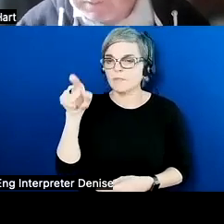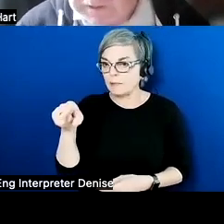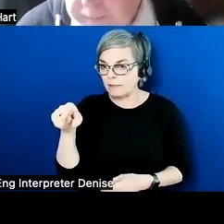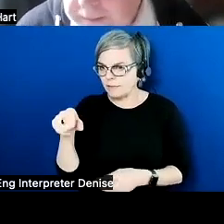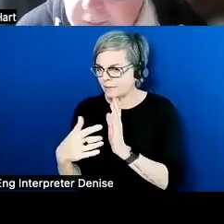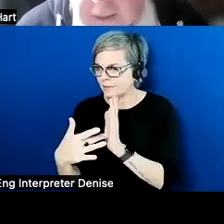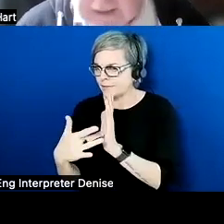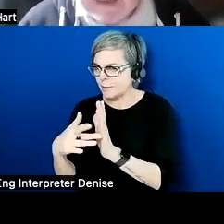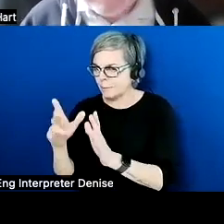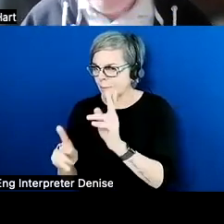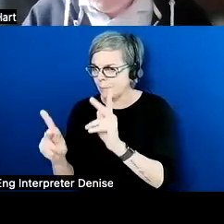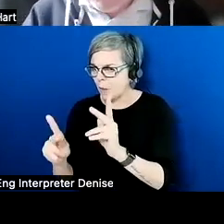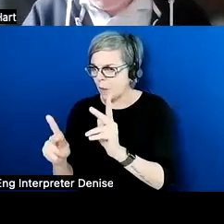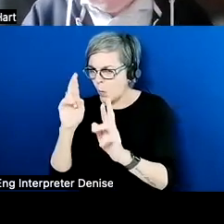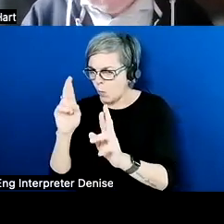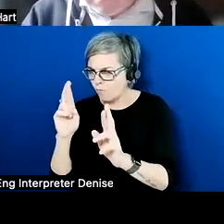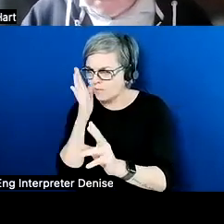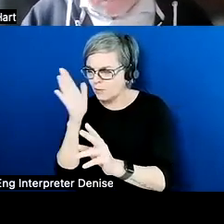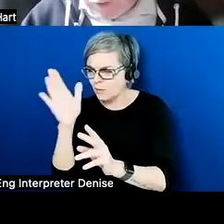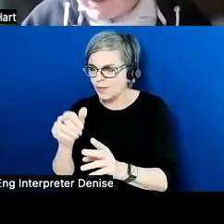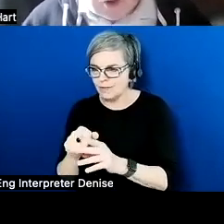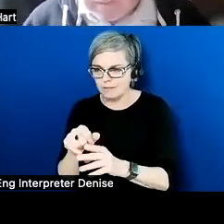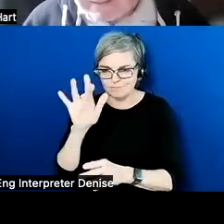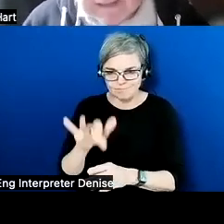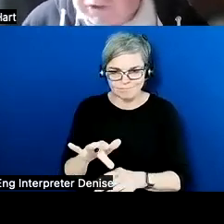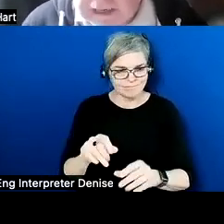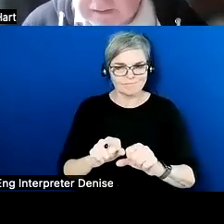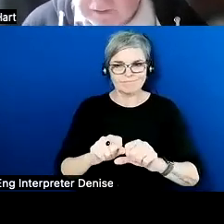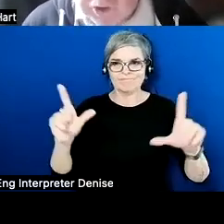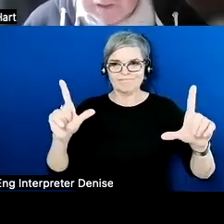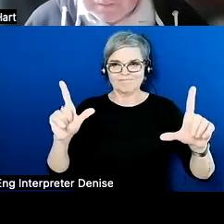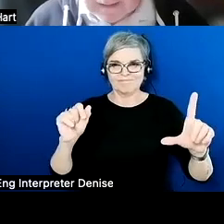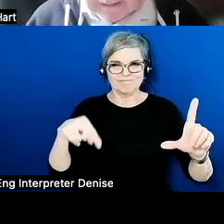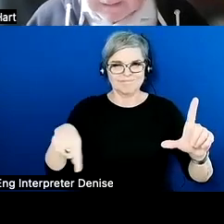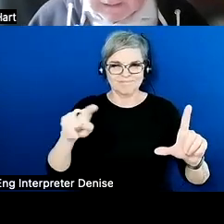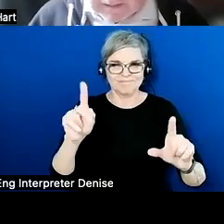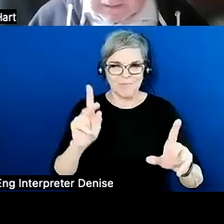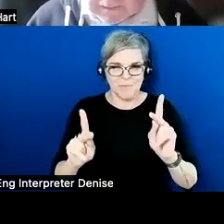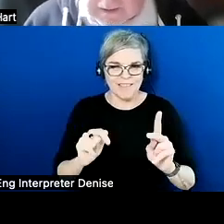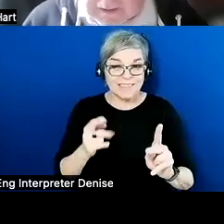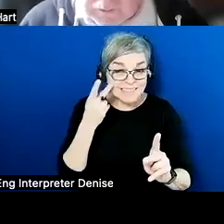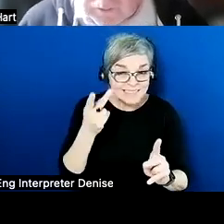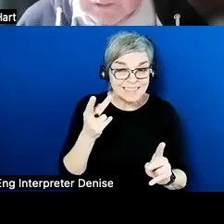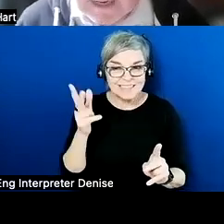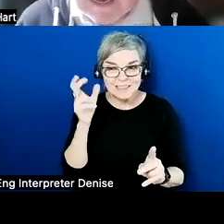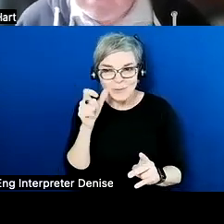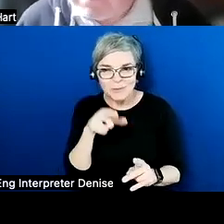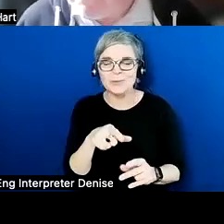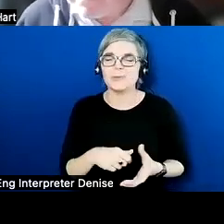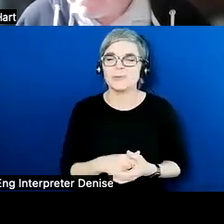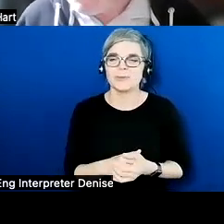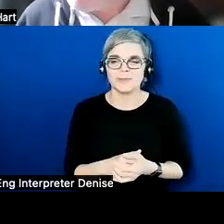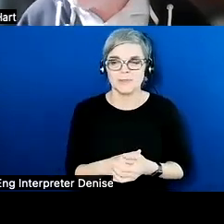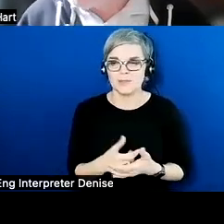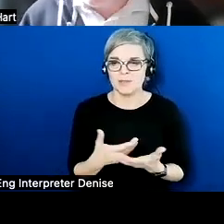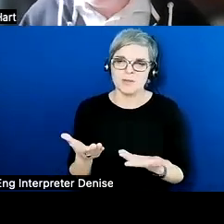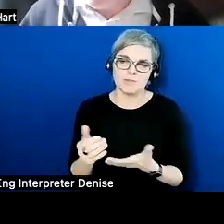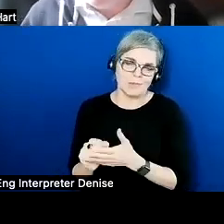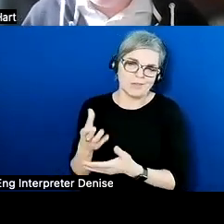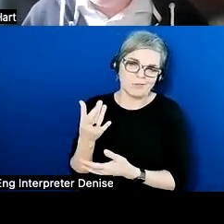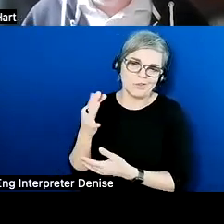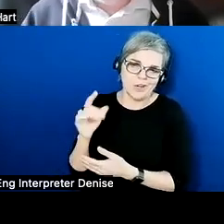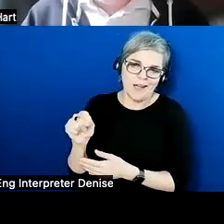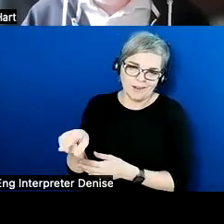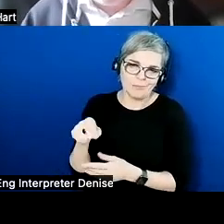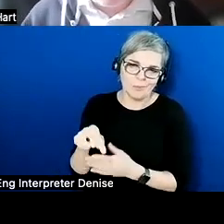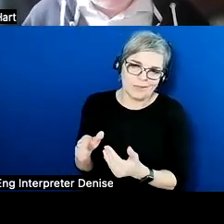be able to speak, but put comments in the chat function if that is easier. So does anyone have any quick